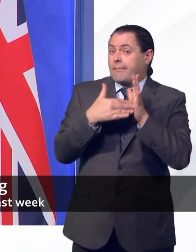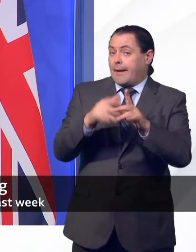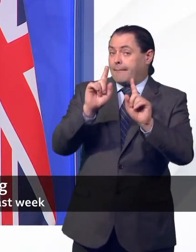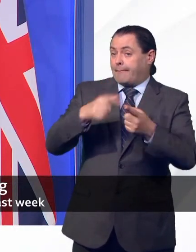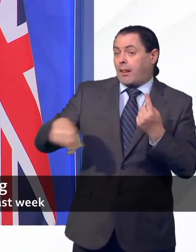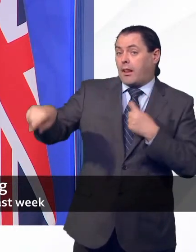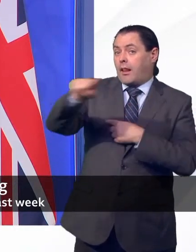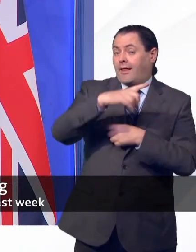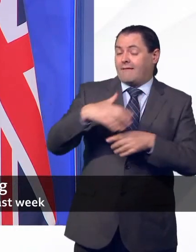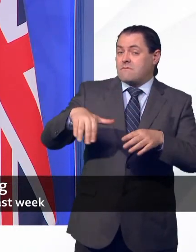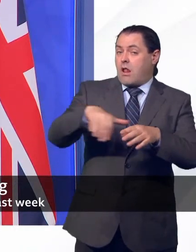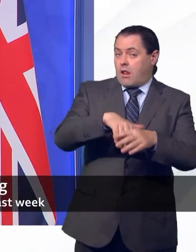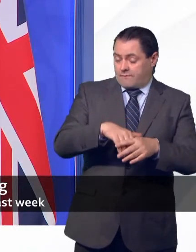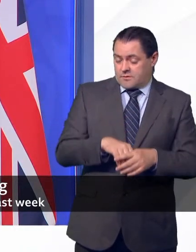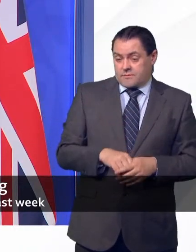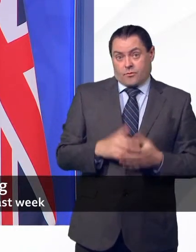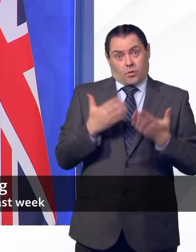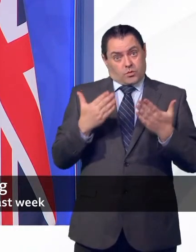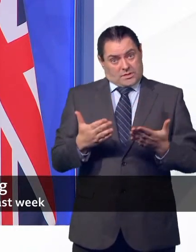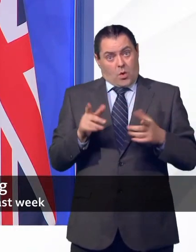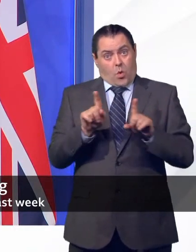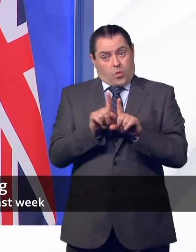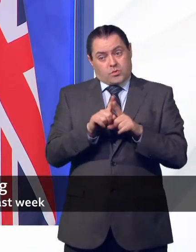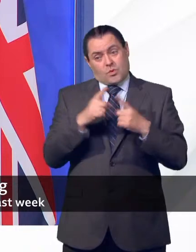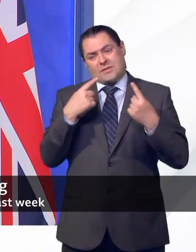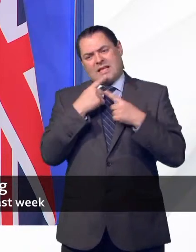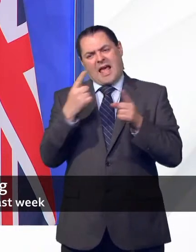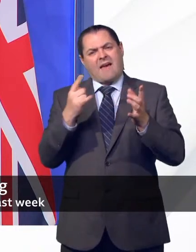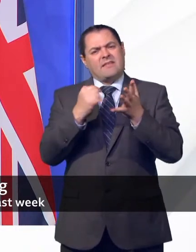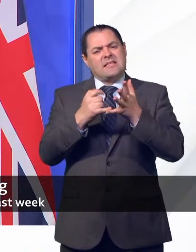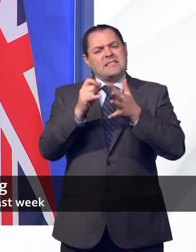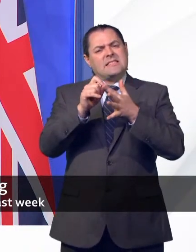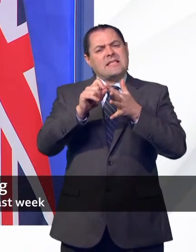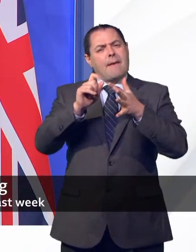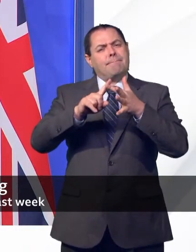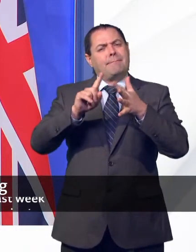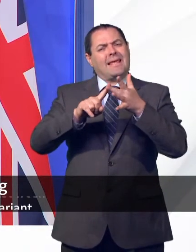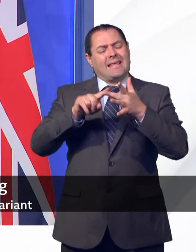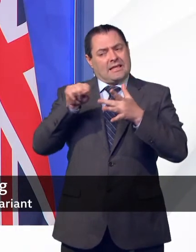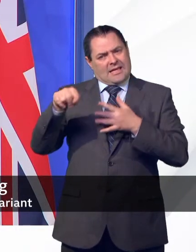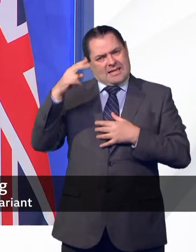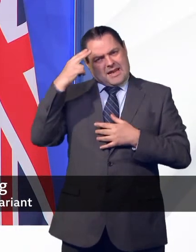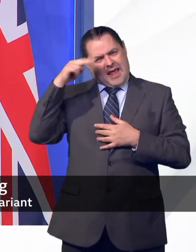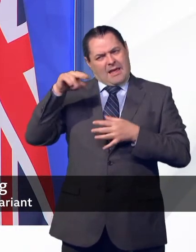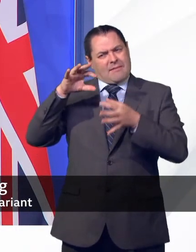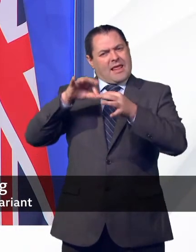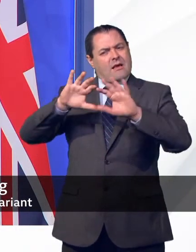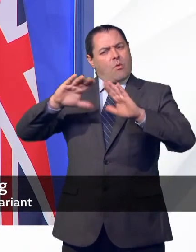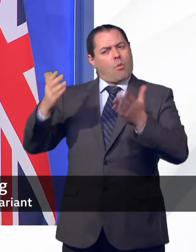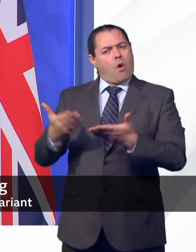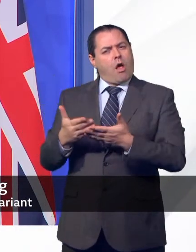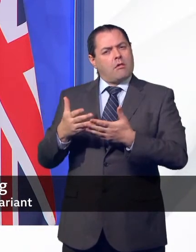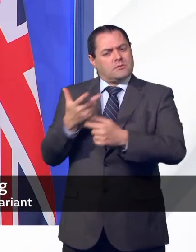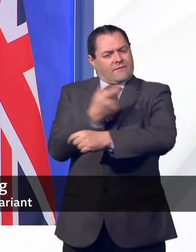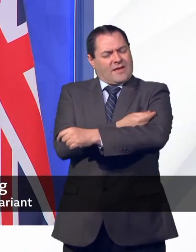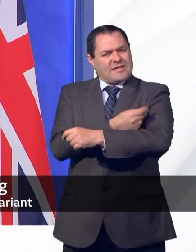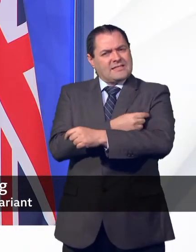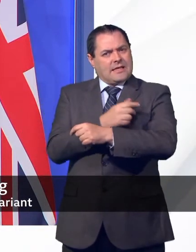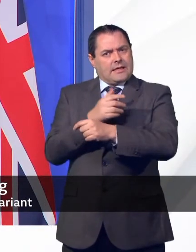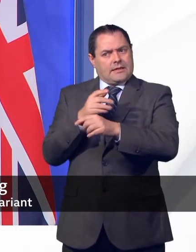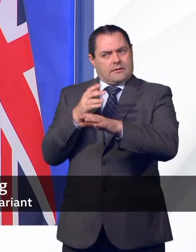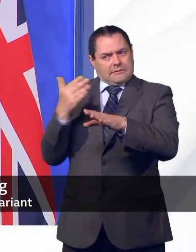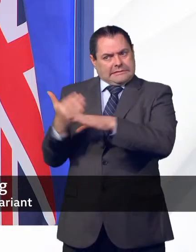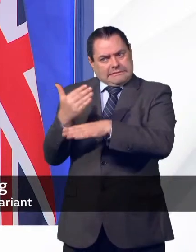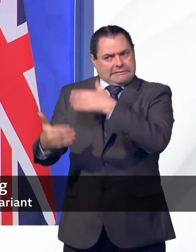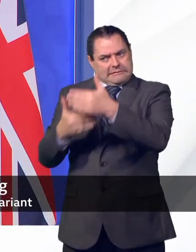announce further that together with CEPI, the global vaccination effort, we've funded the expansion of another important Oxford